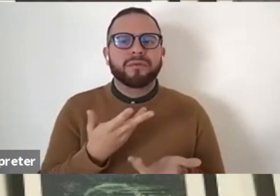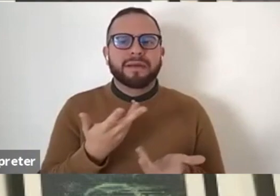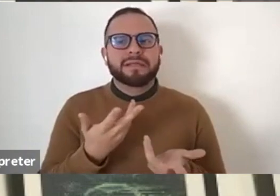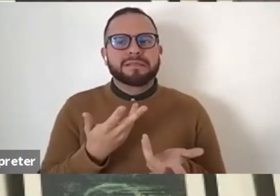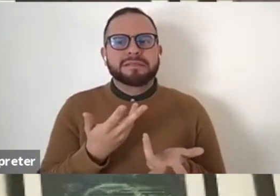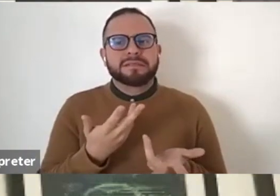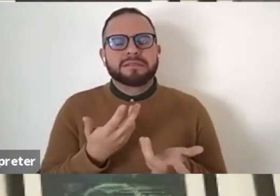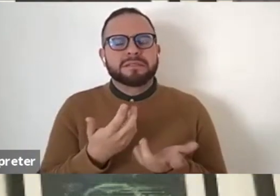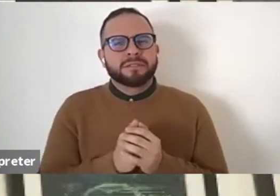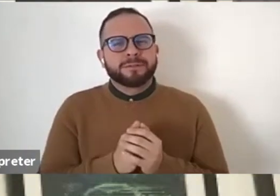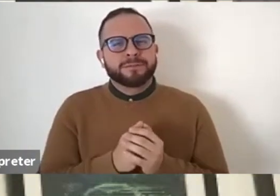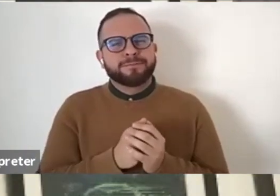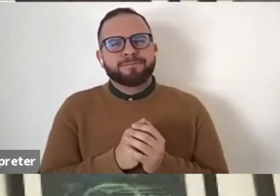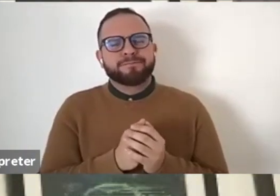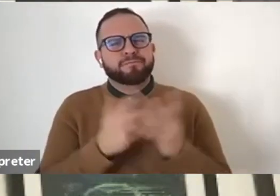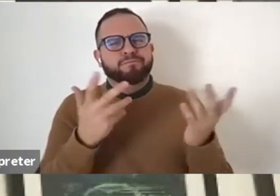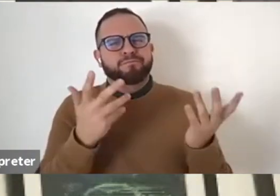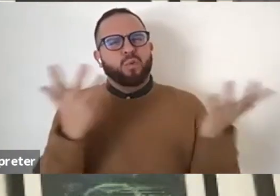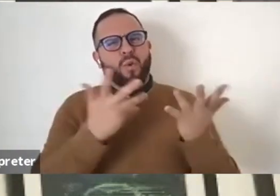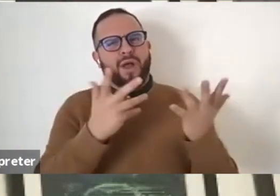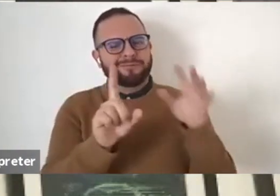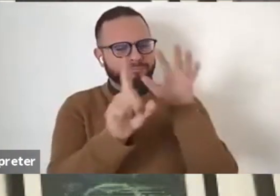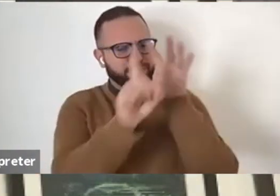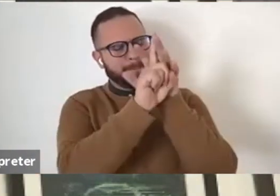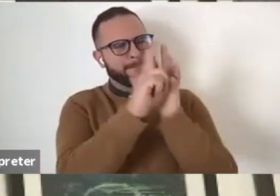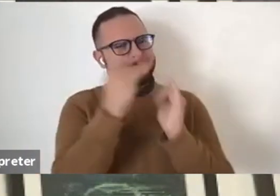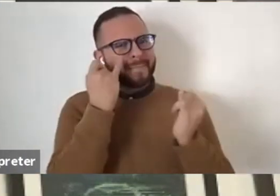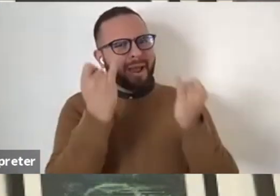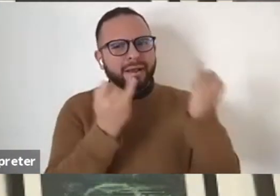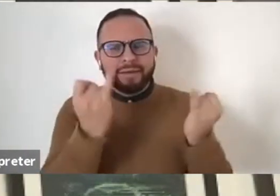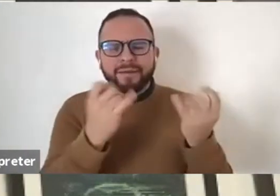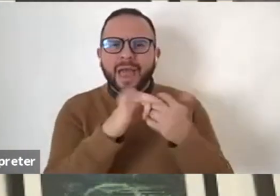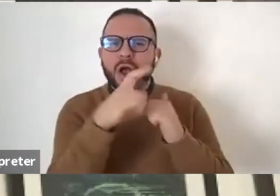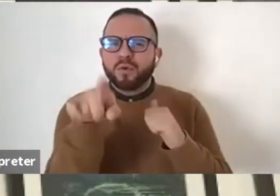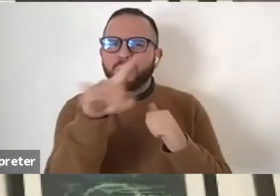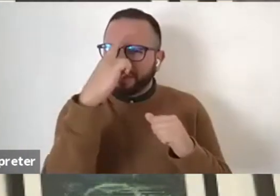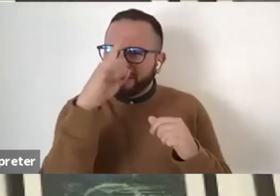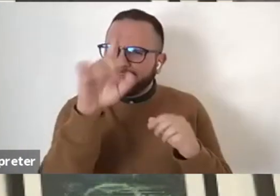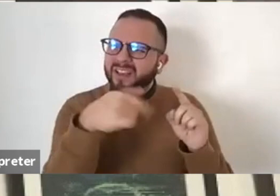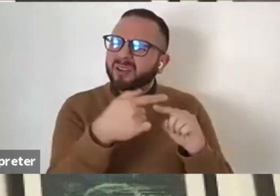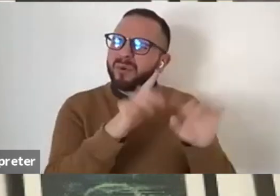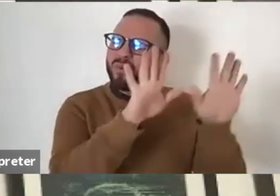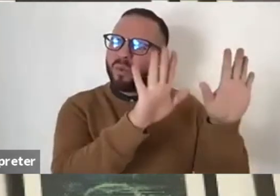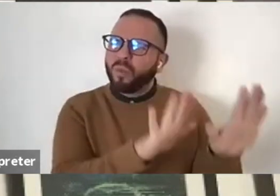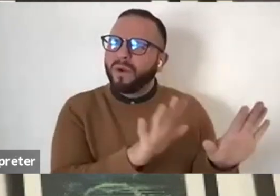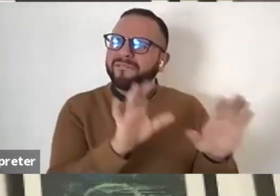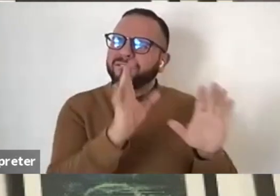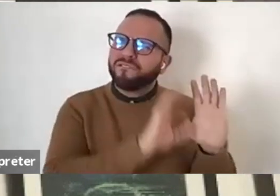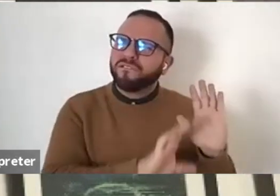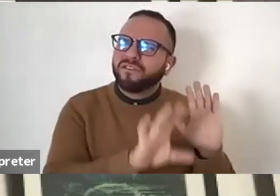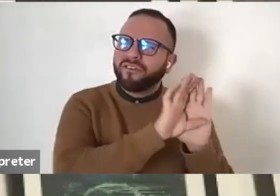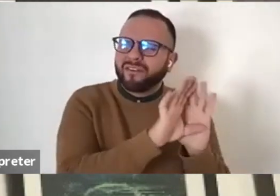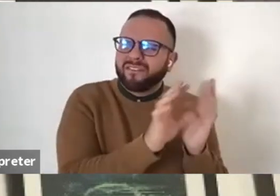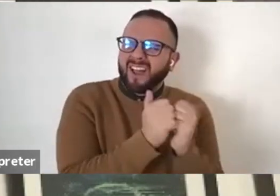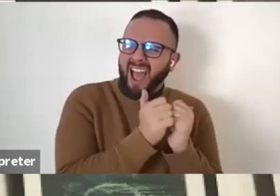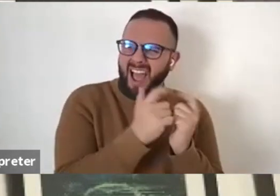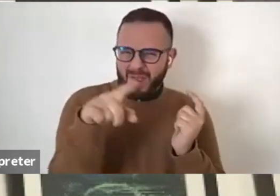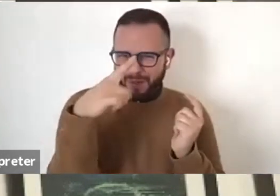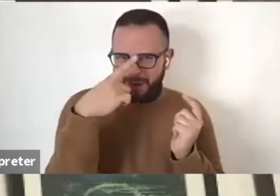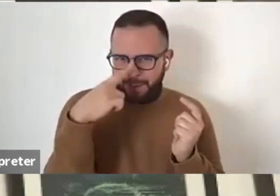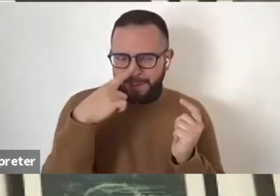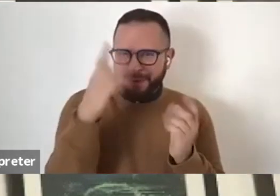idea, what made you think of these wonderful, characters? If you could just fill in for Yeah, our